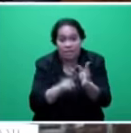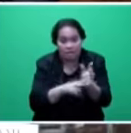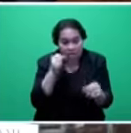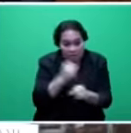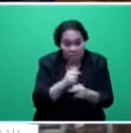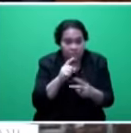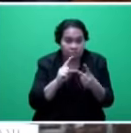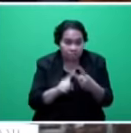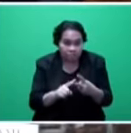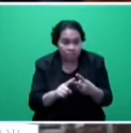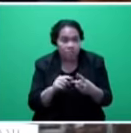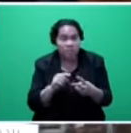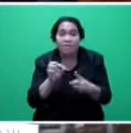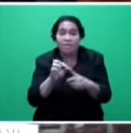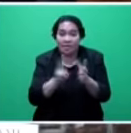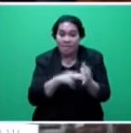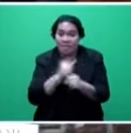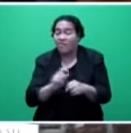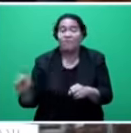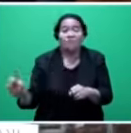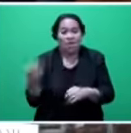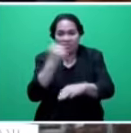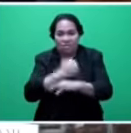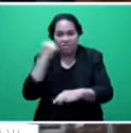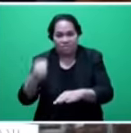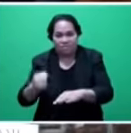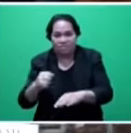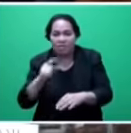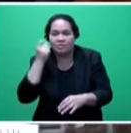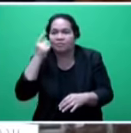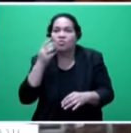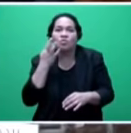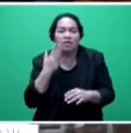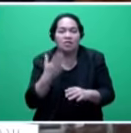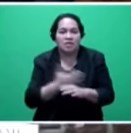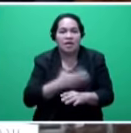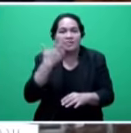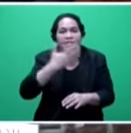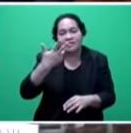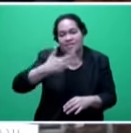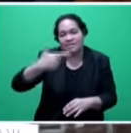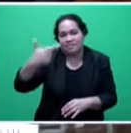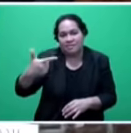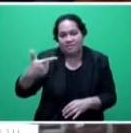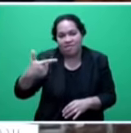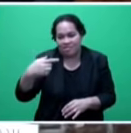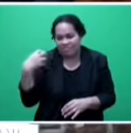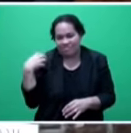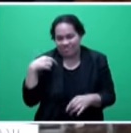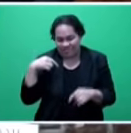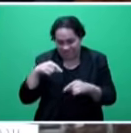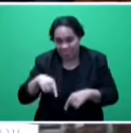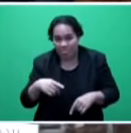Malaysia. Papua New Guinea was the first government to recognize the post-1987 administration in Fiji.